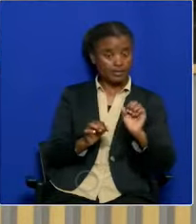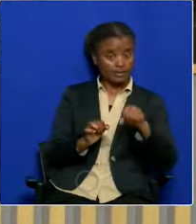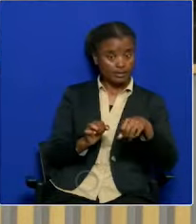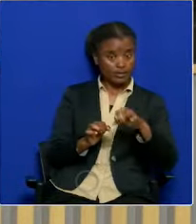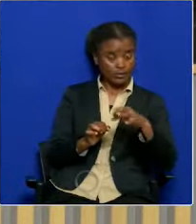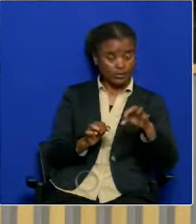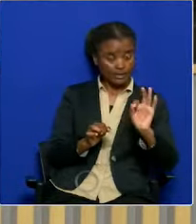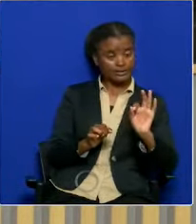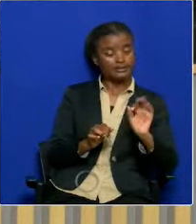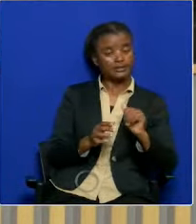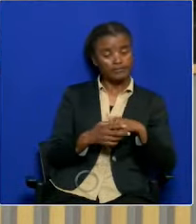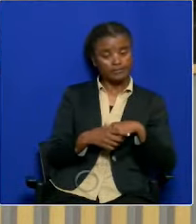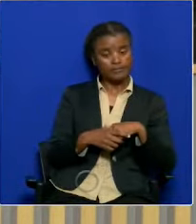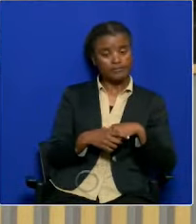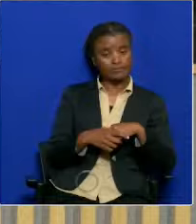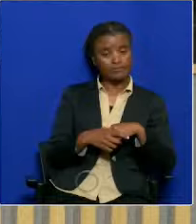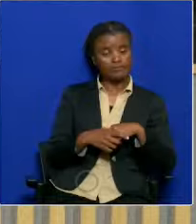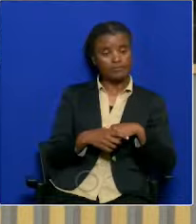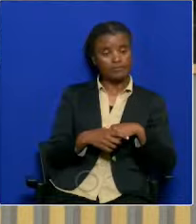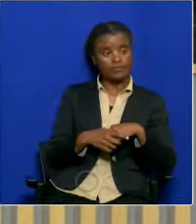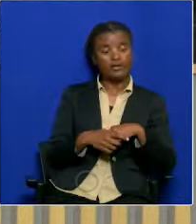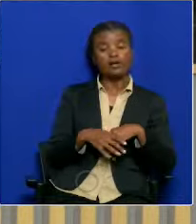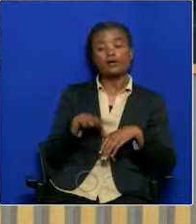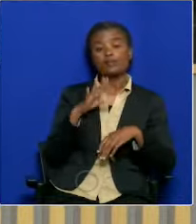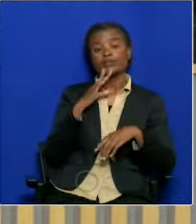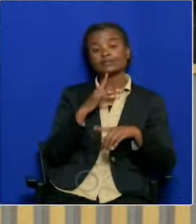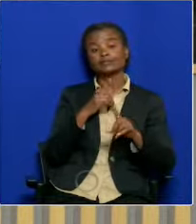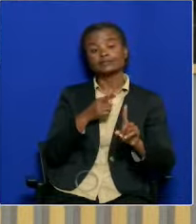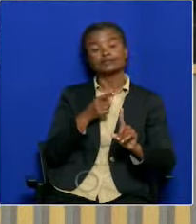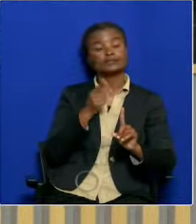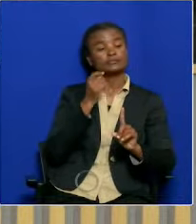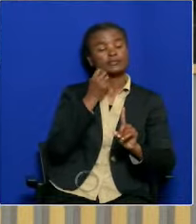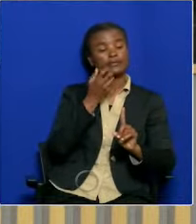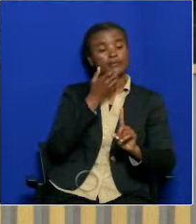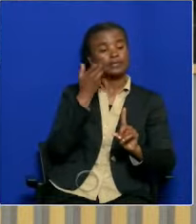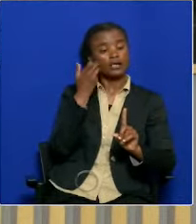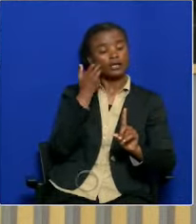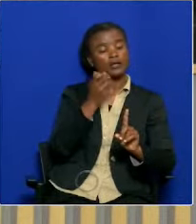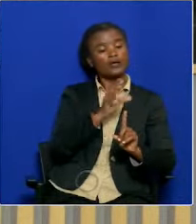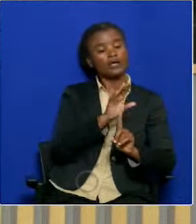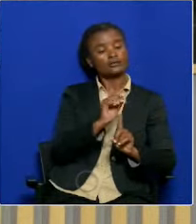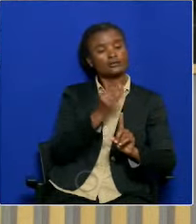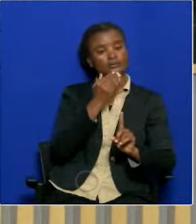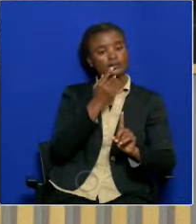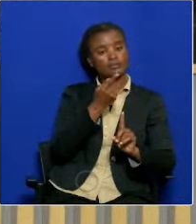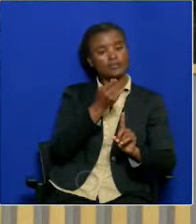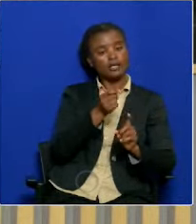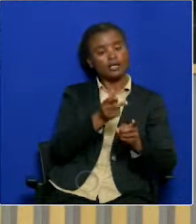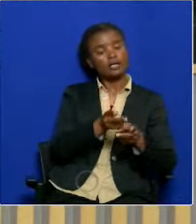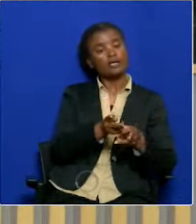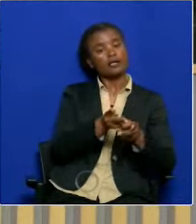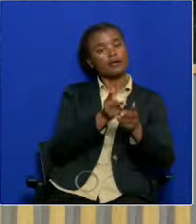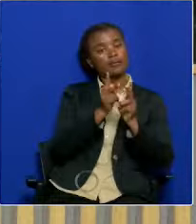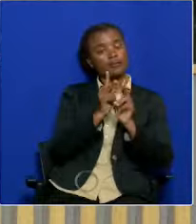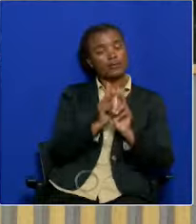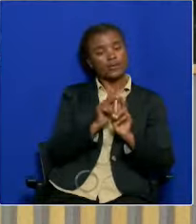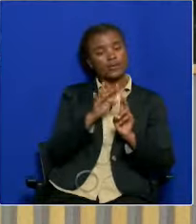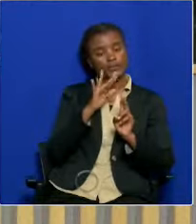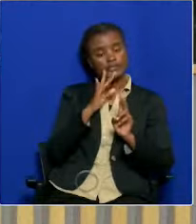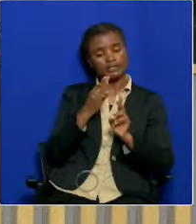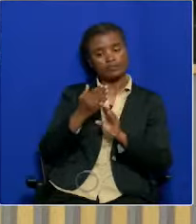when you asked for the loan from Mr. Matlala, you had a quotation which would have helped make the amount